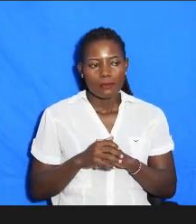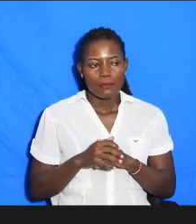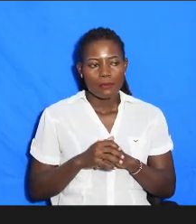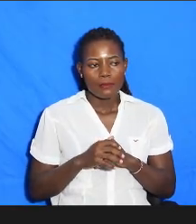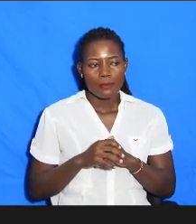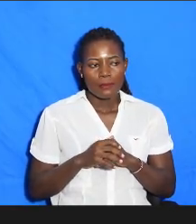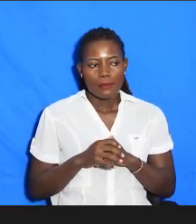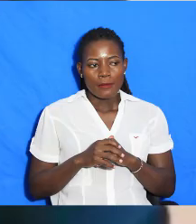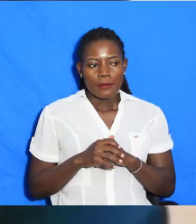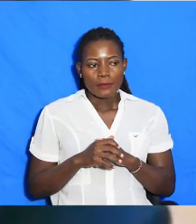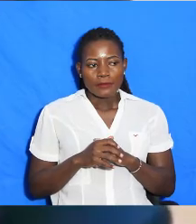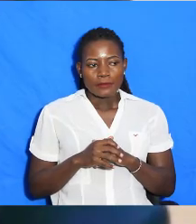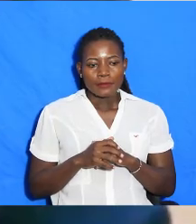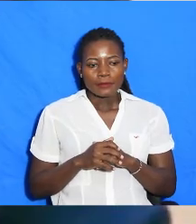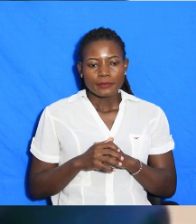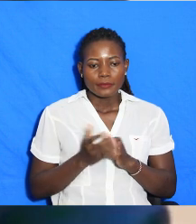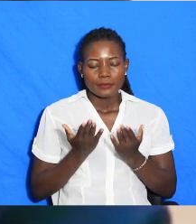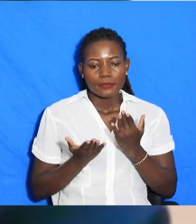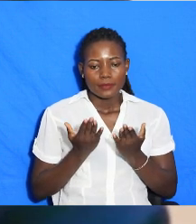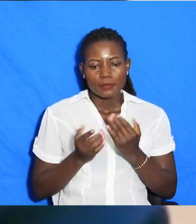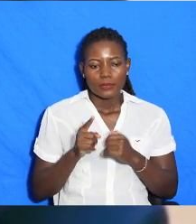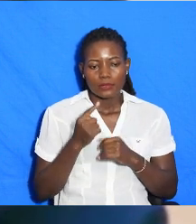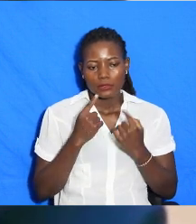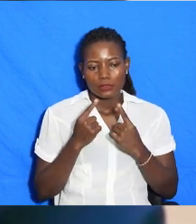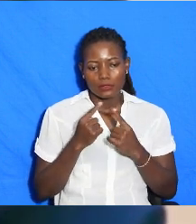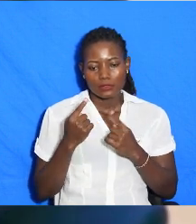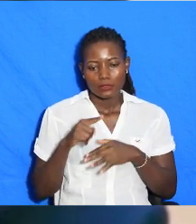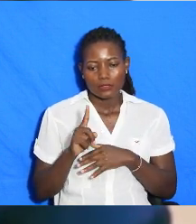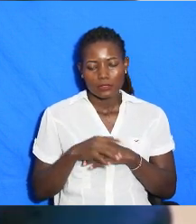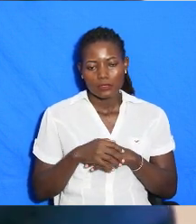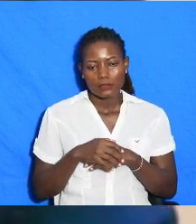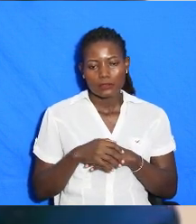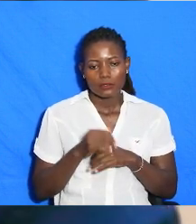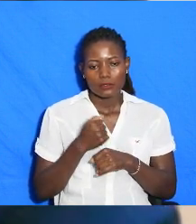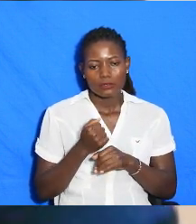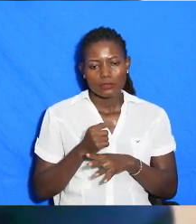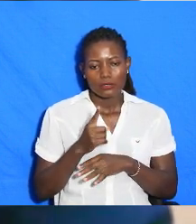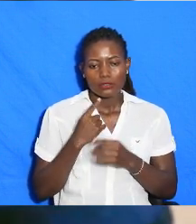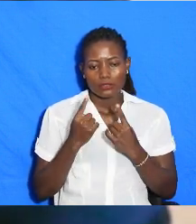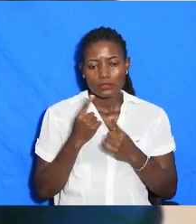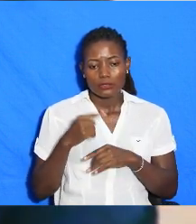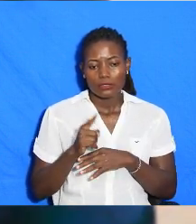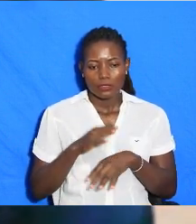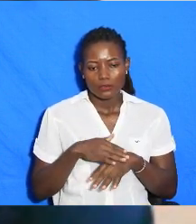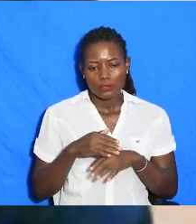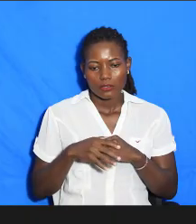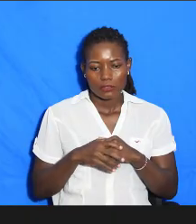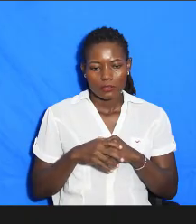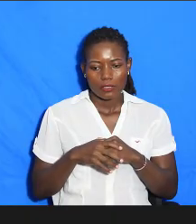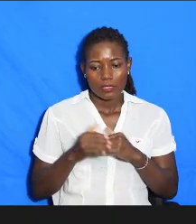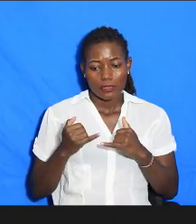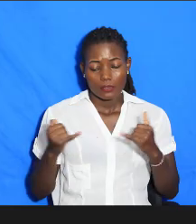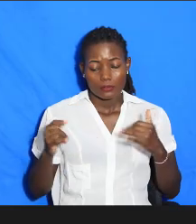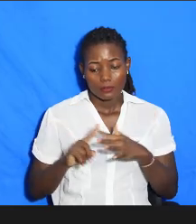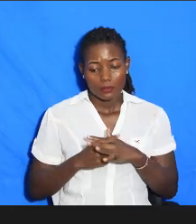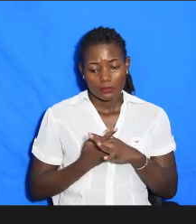So um, maybe oh you yeah. talk to yourself. Maybe there's some. Do you ever talk to yourself at the start line? Let me just okay,